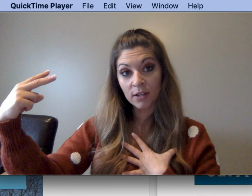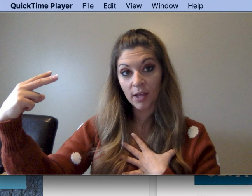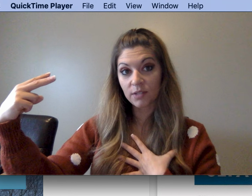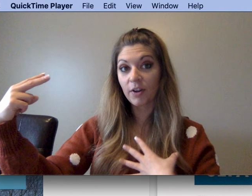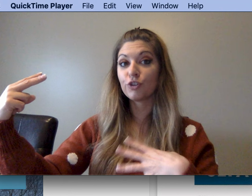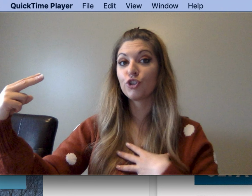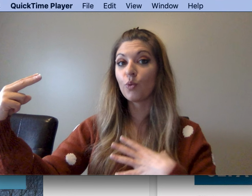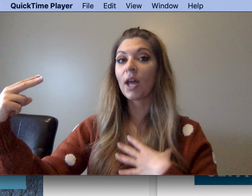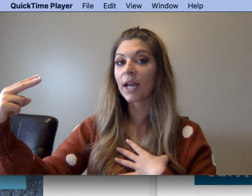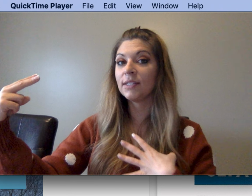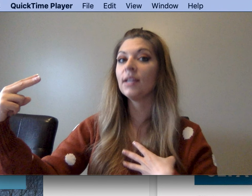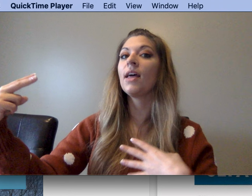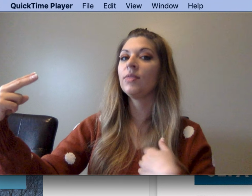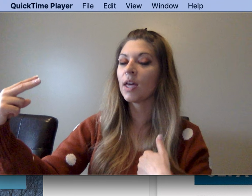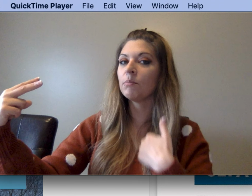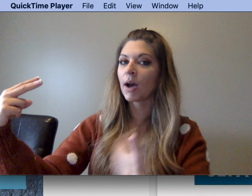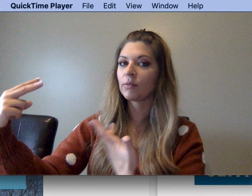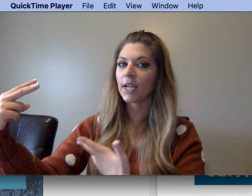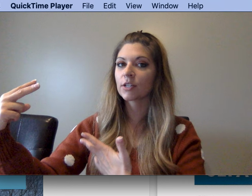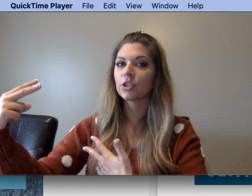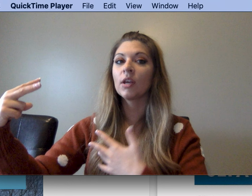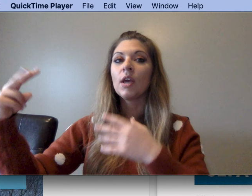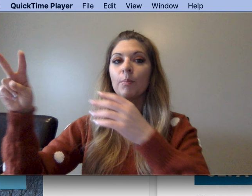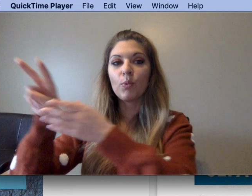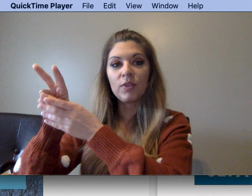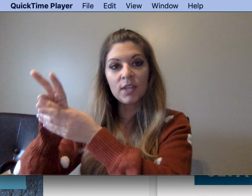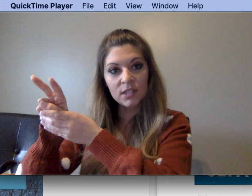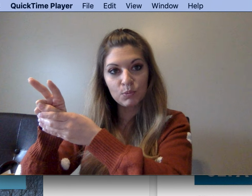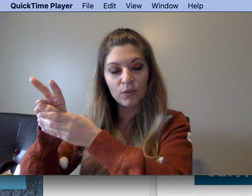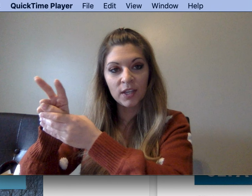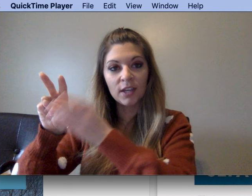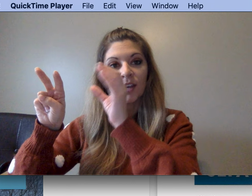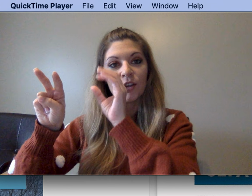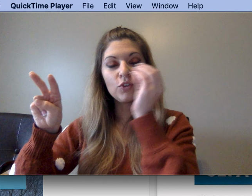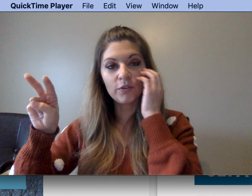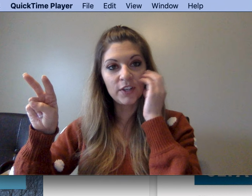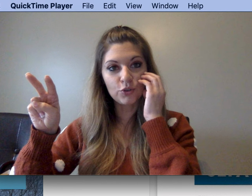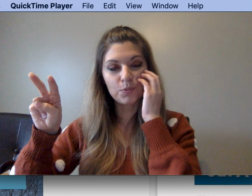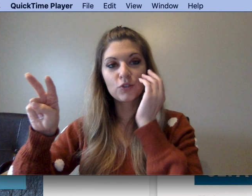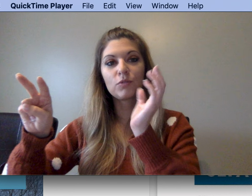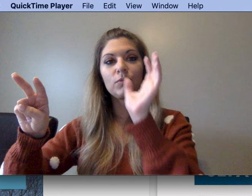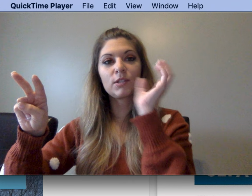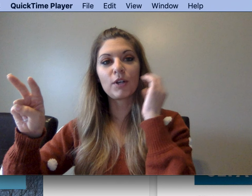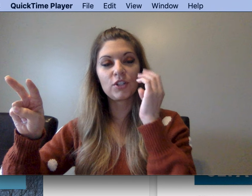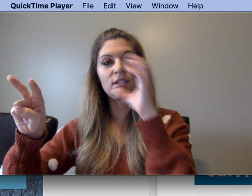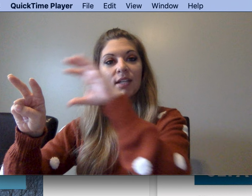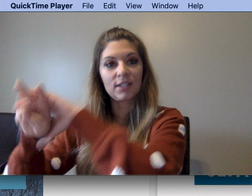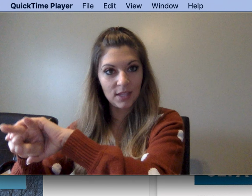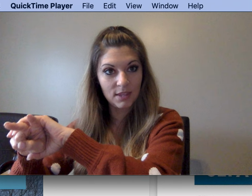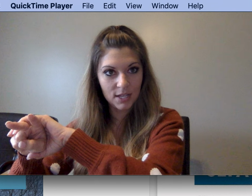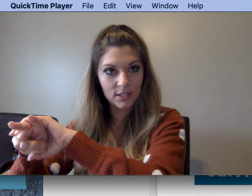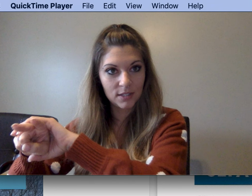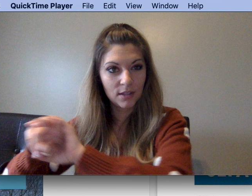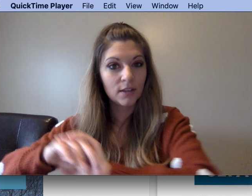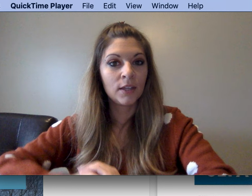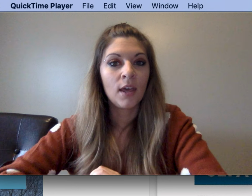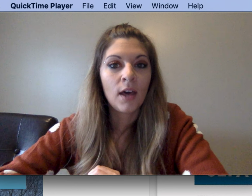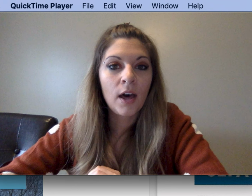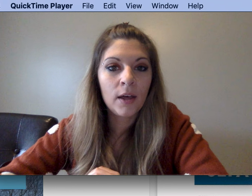body classifier to show what I did and then my reaction. But when this is moving, your facial expressions connect to